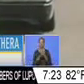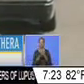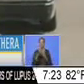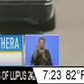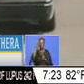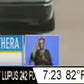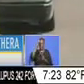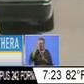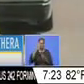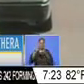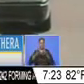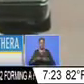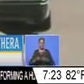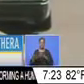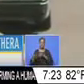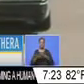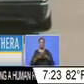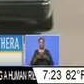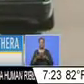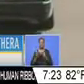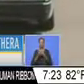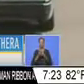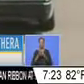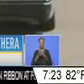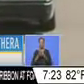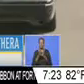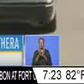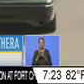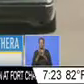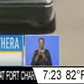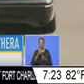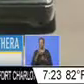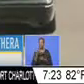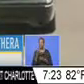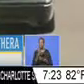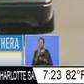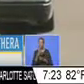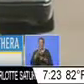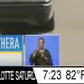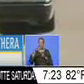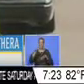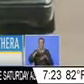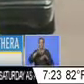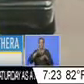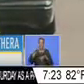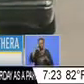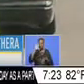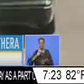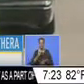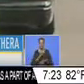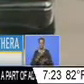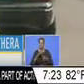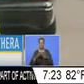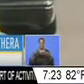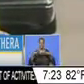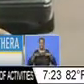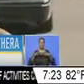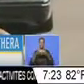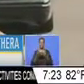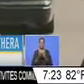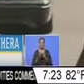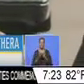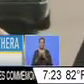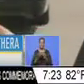minister, can do just a bit more, not just when it's time for us to have the meet and